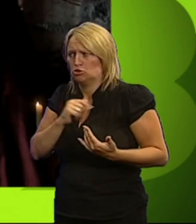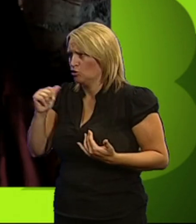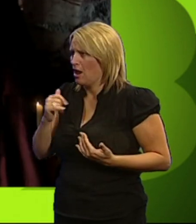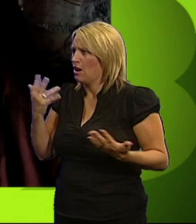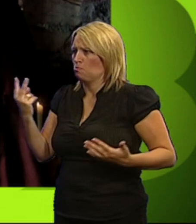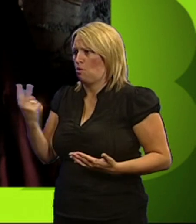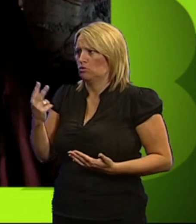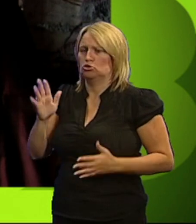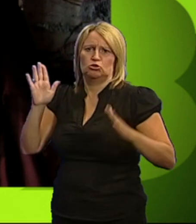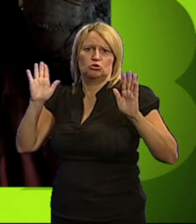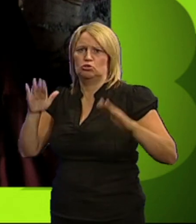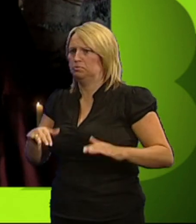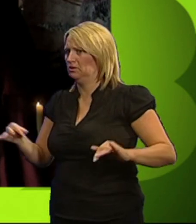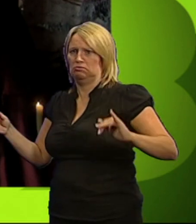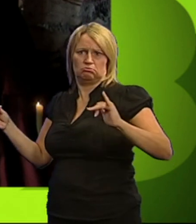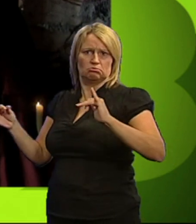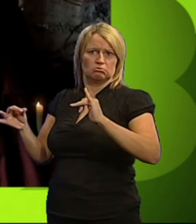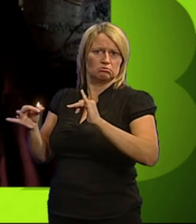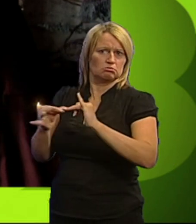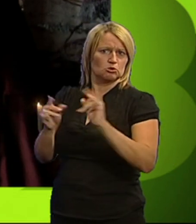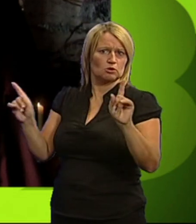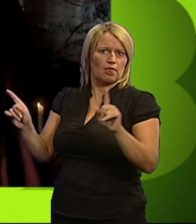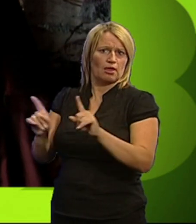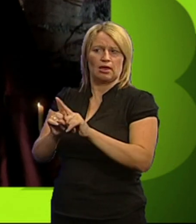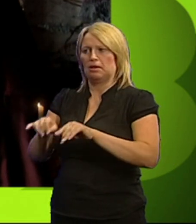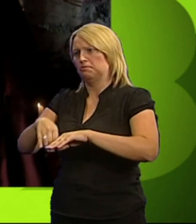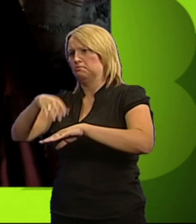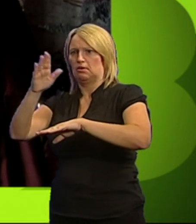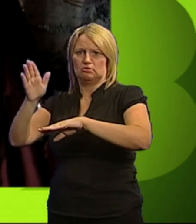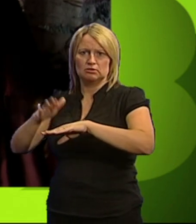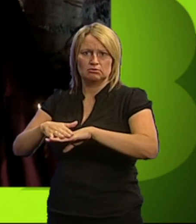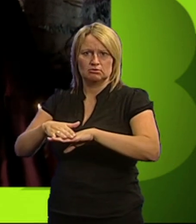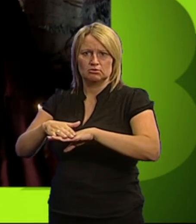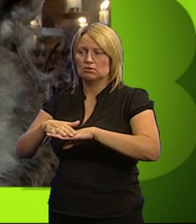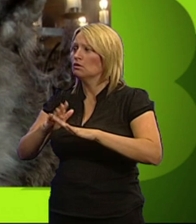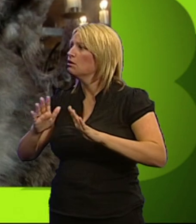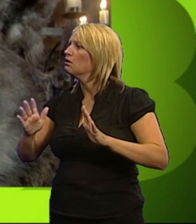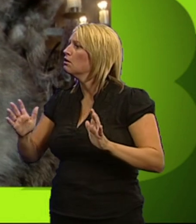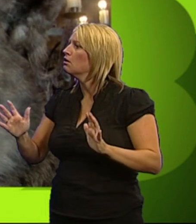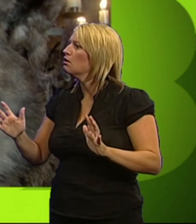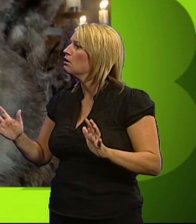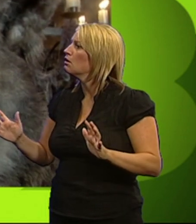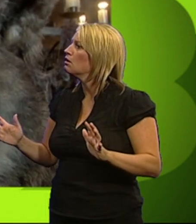any reason whatsoever, why these two should not be joined together in matrimony.